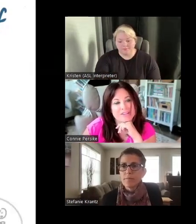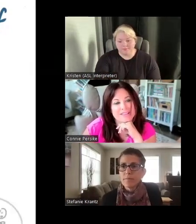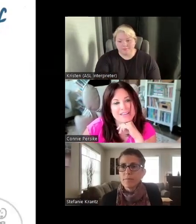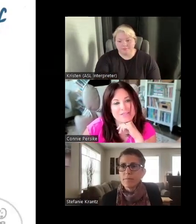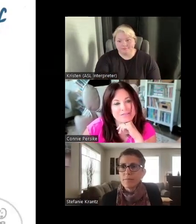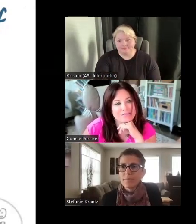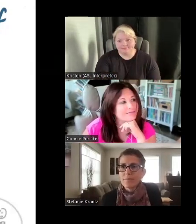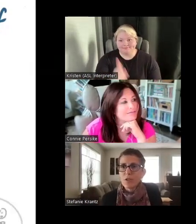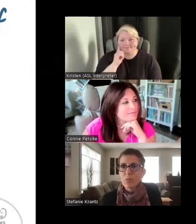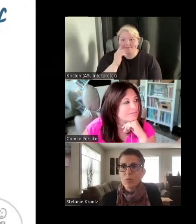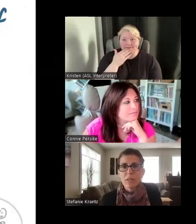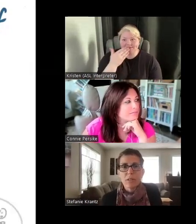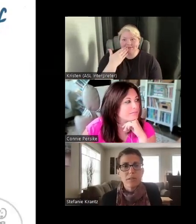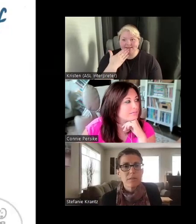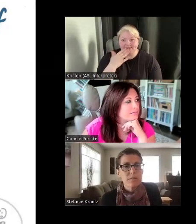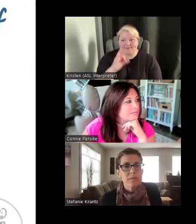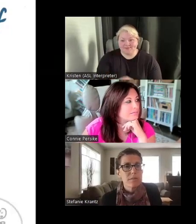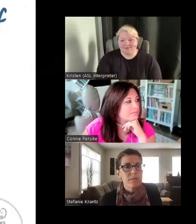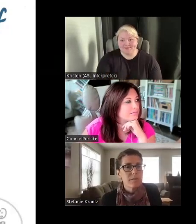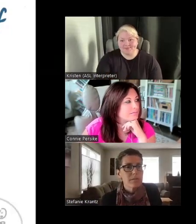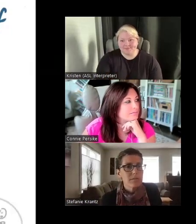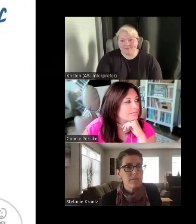Sounds good. Thank you. Sure.